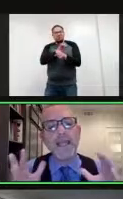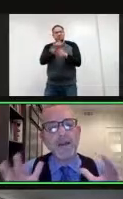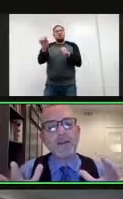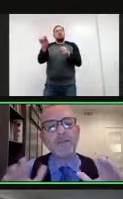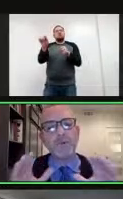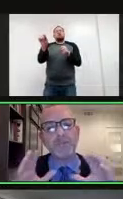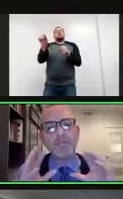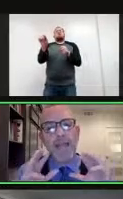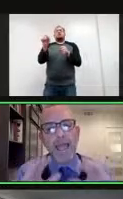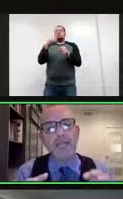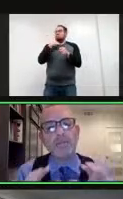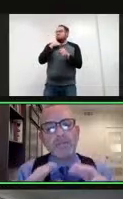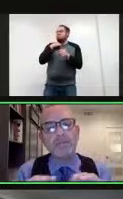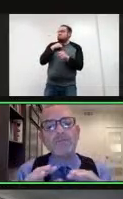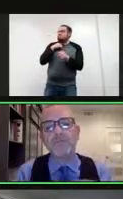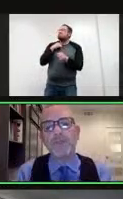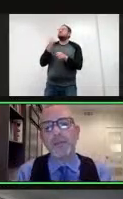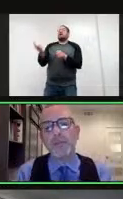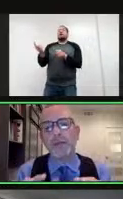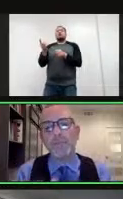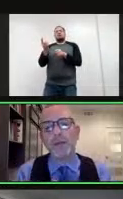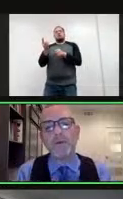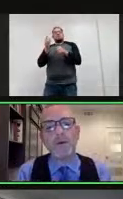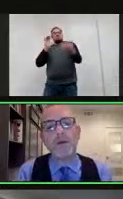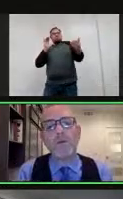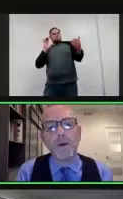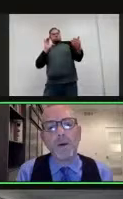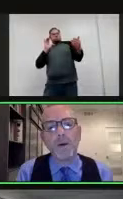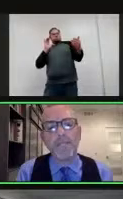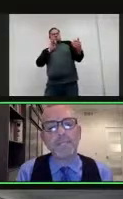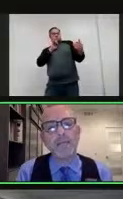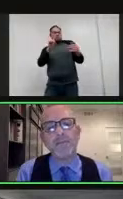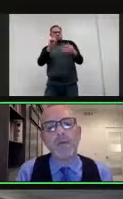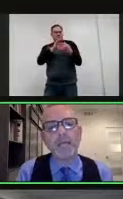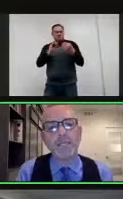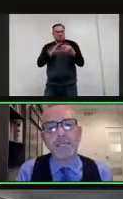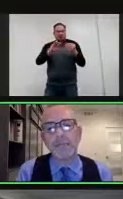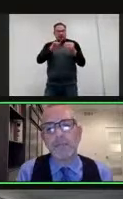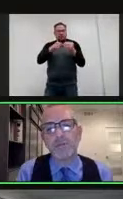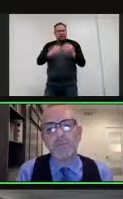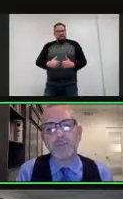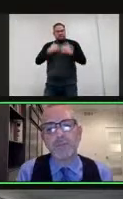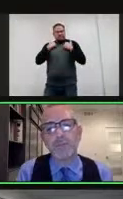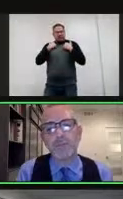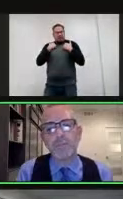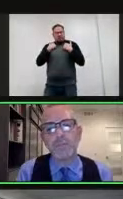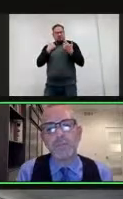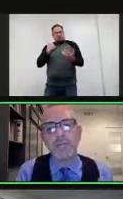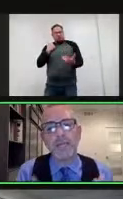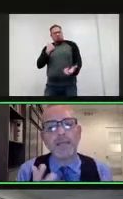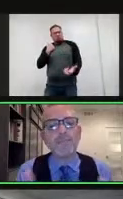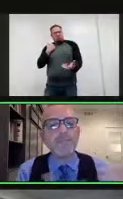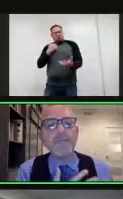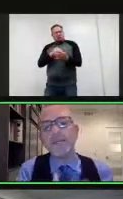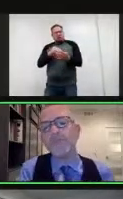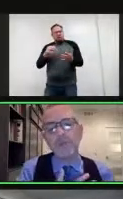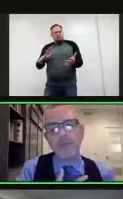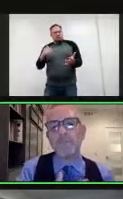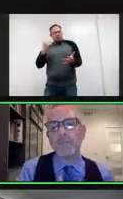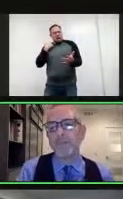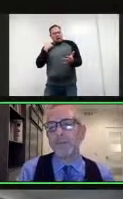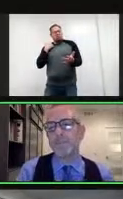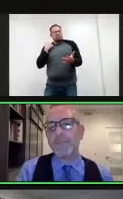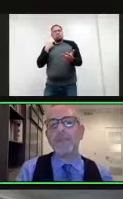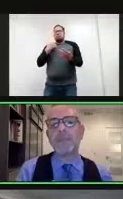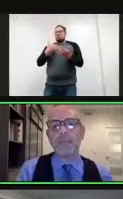tell a narrative, which is an accurate, true reflection about what is life like as a Salem-Keizer Public School student that might be different than